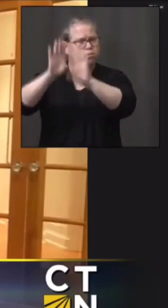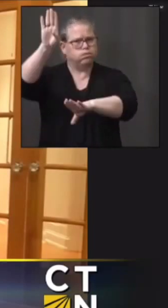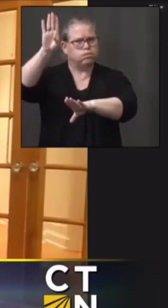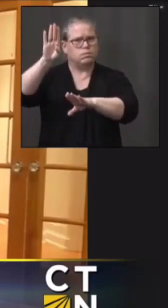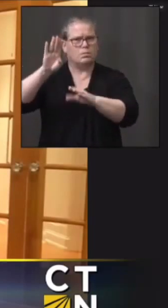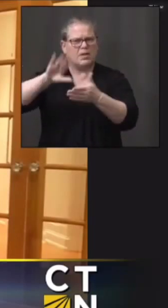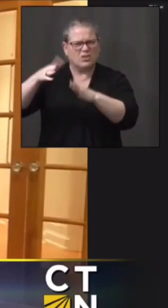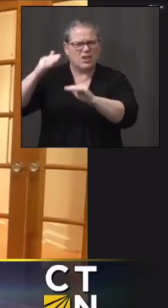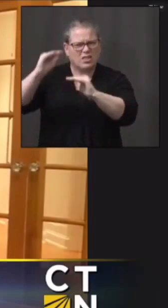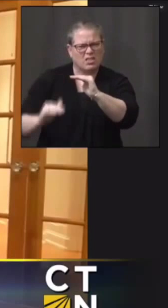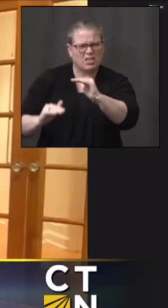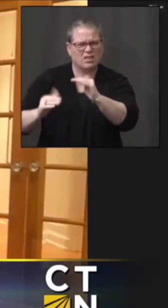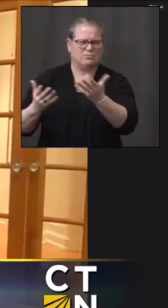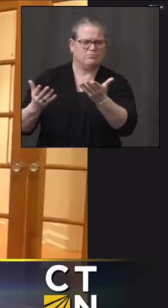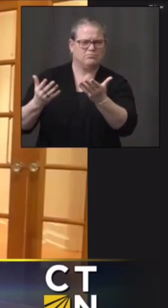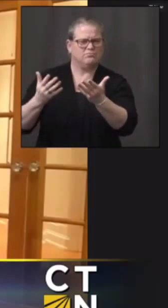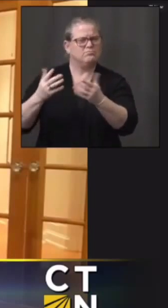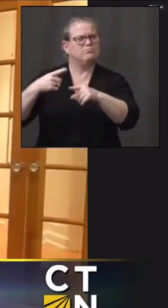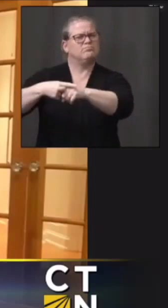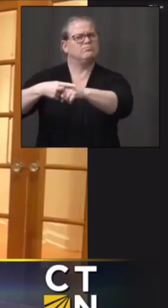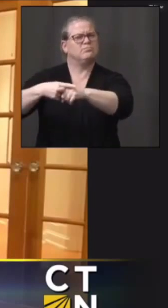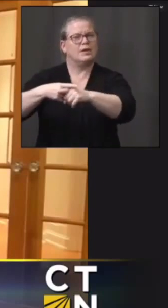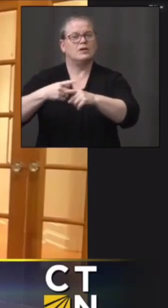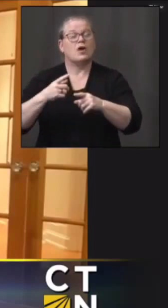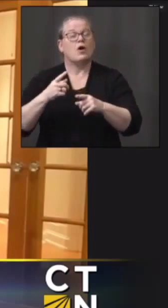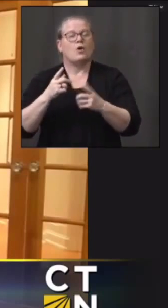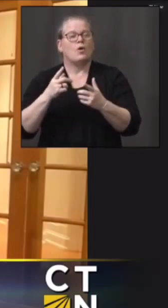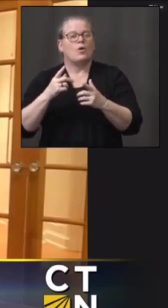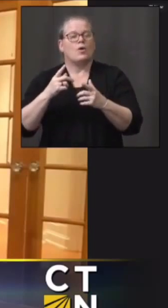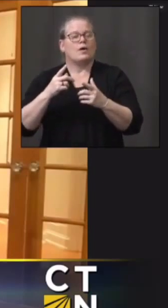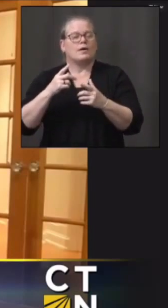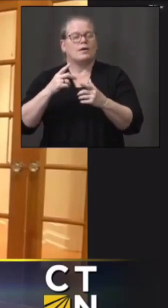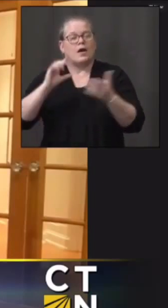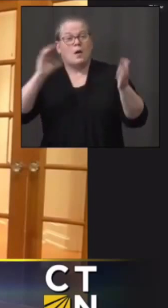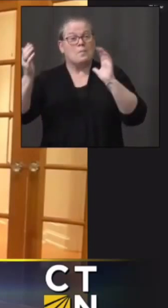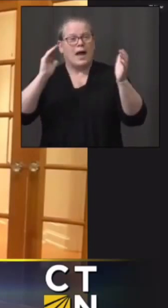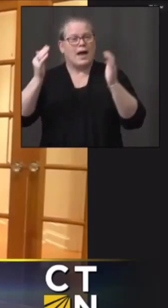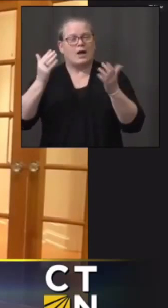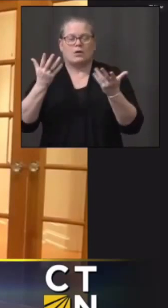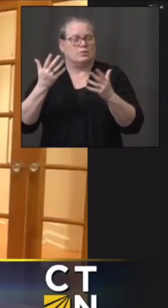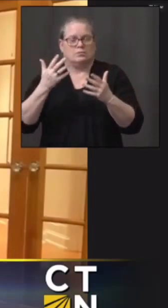this is a pet peeve of mine because it's apples and oranges. So I